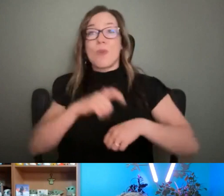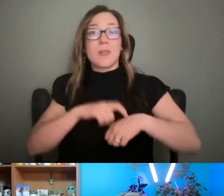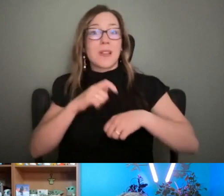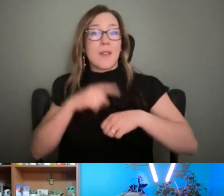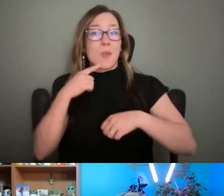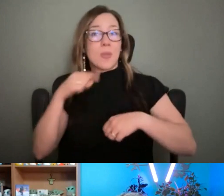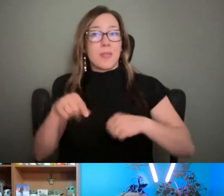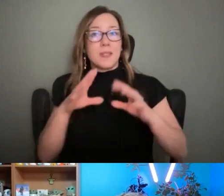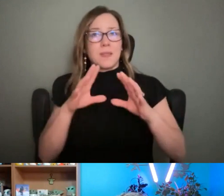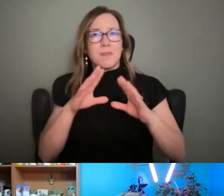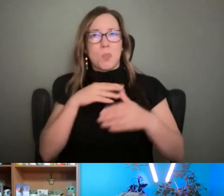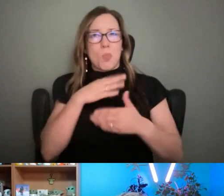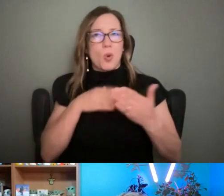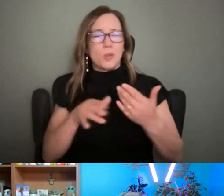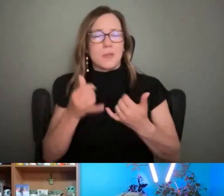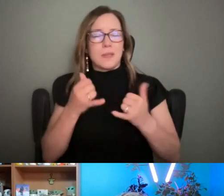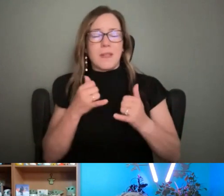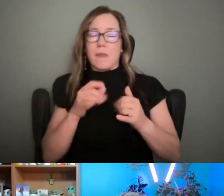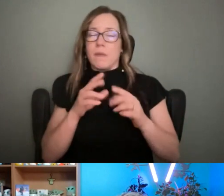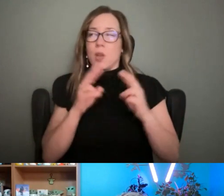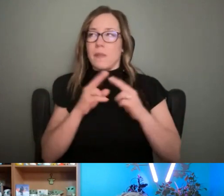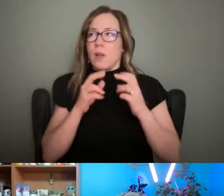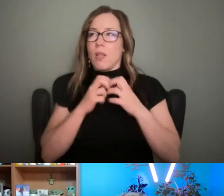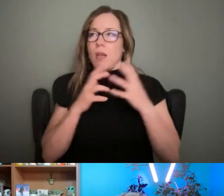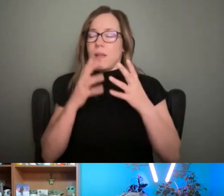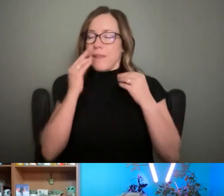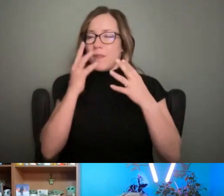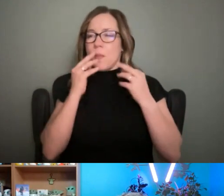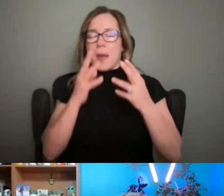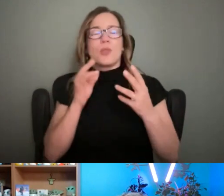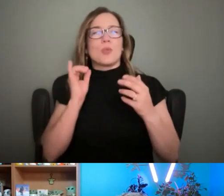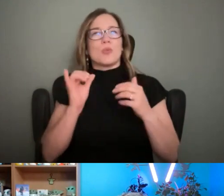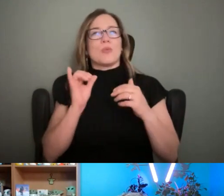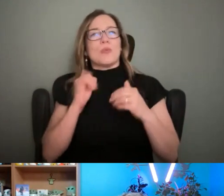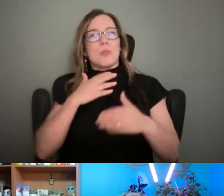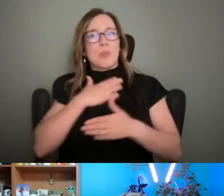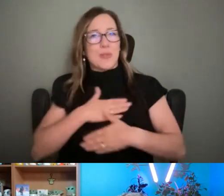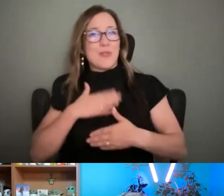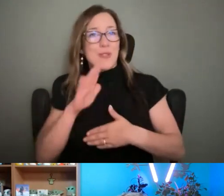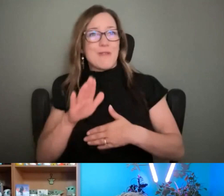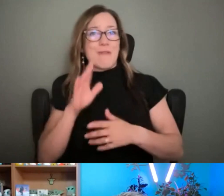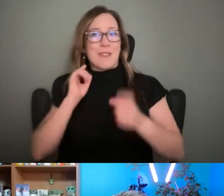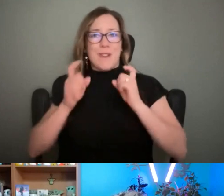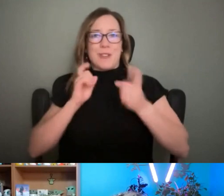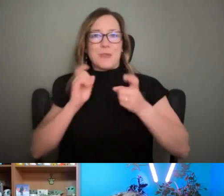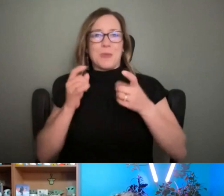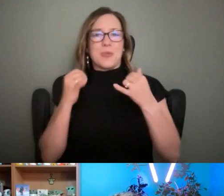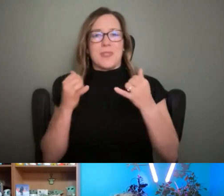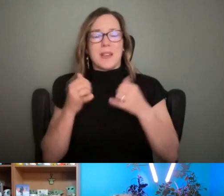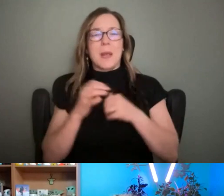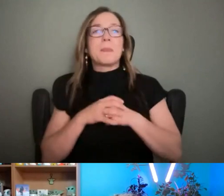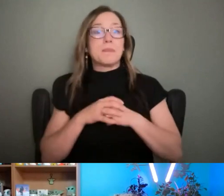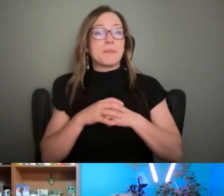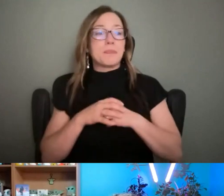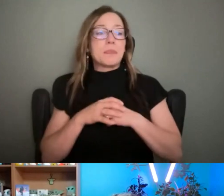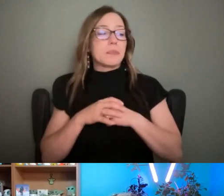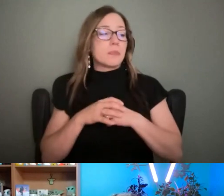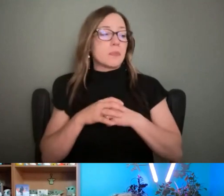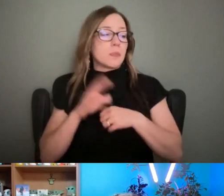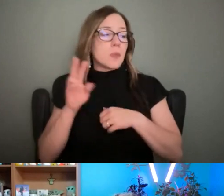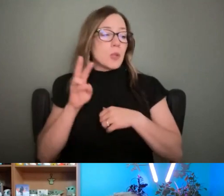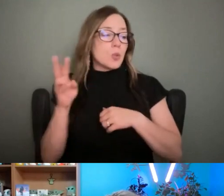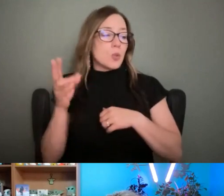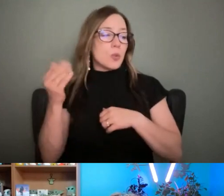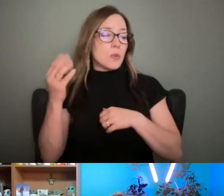today. That was very, very informative, and we appreciate your contributions here today. It is